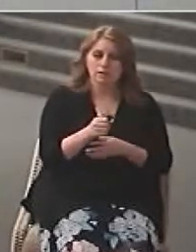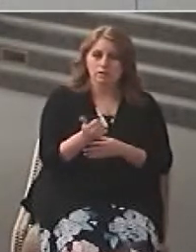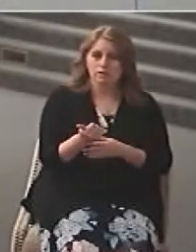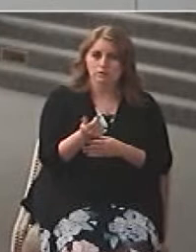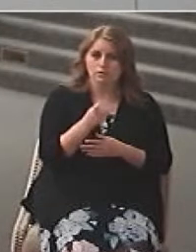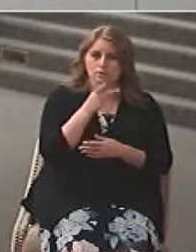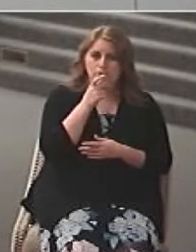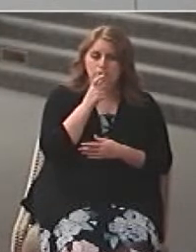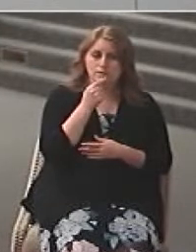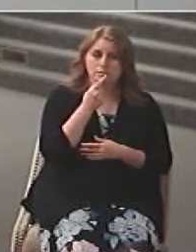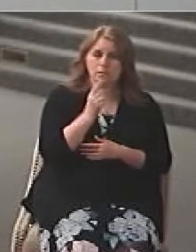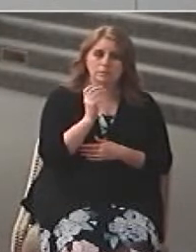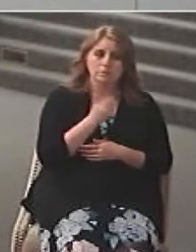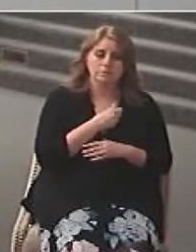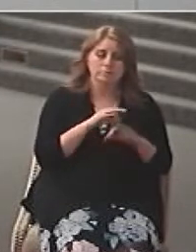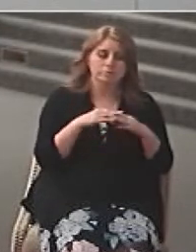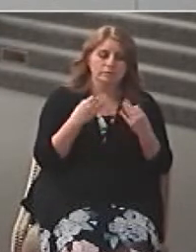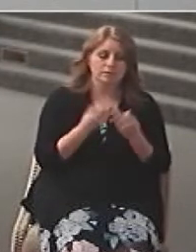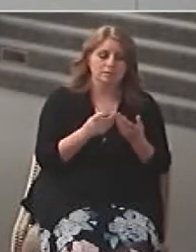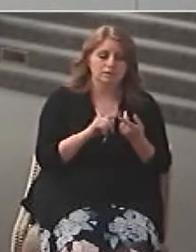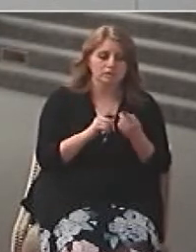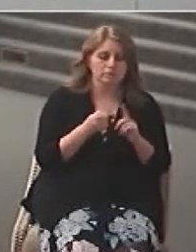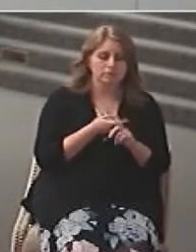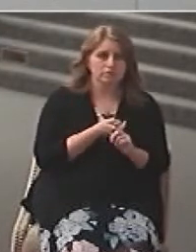Who's going to tell our family, our friends,